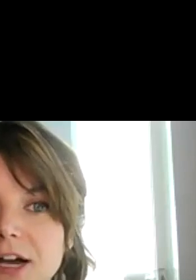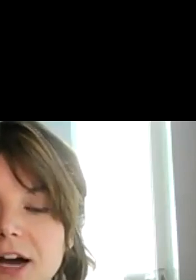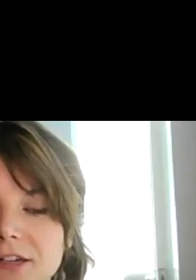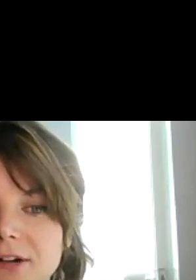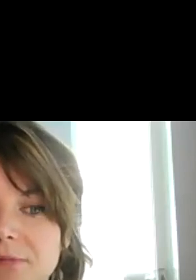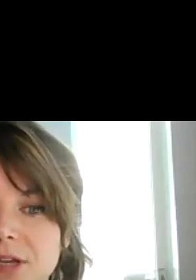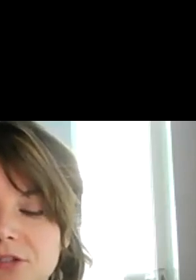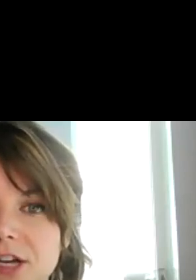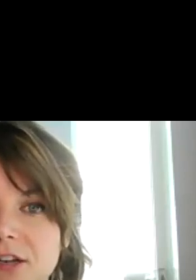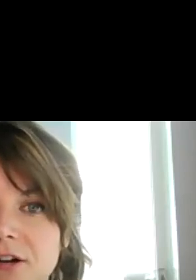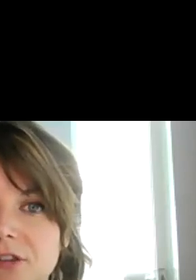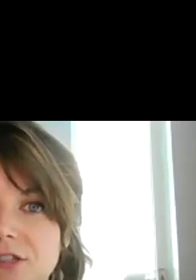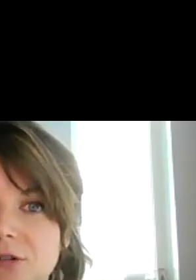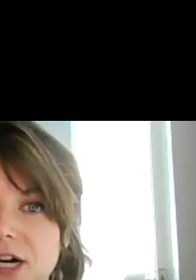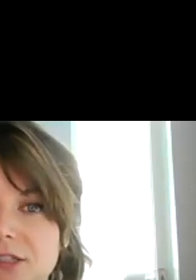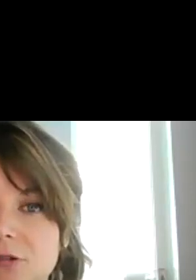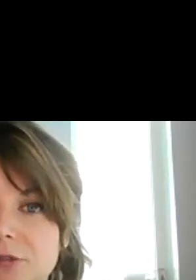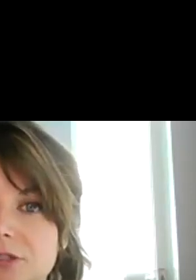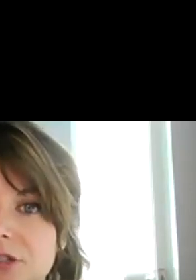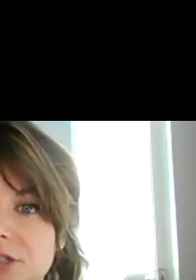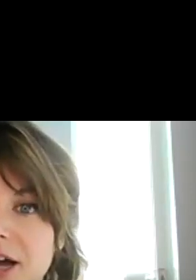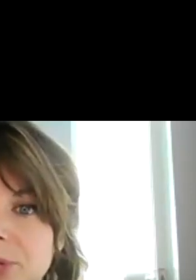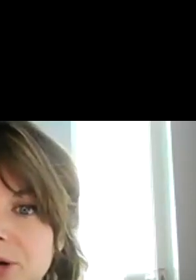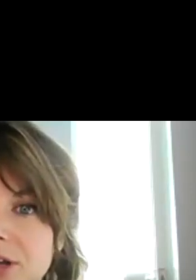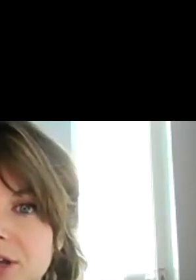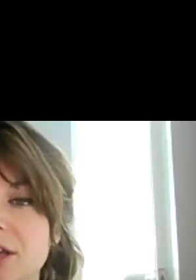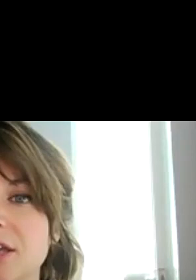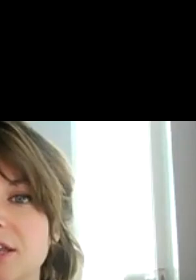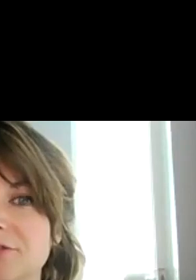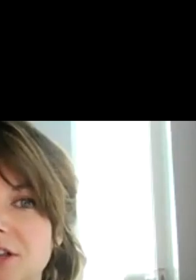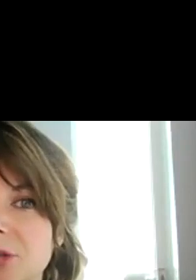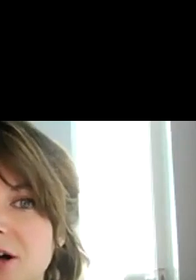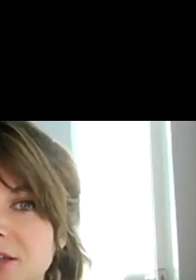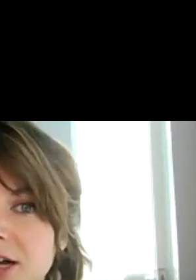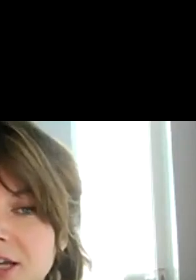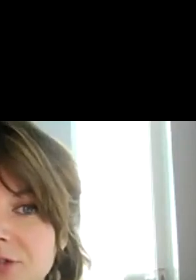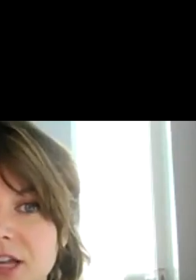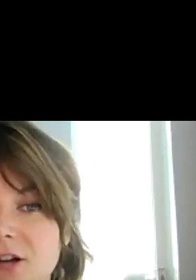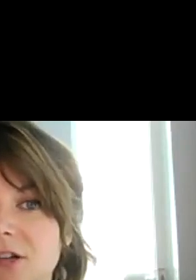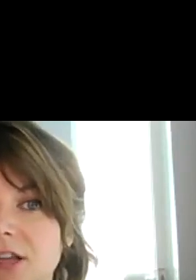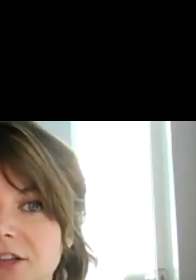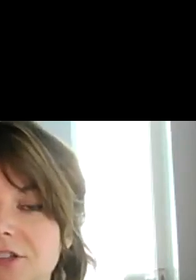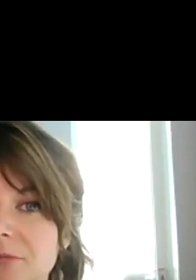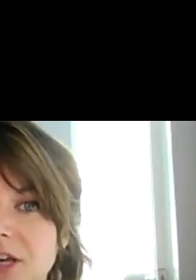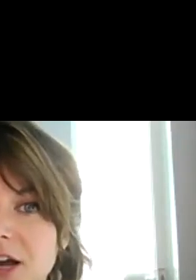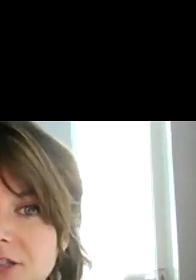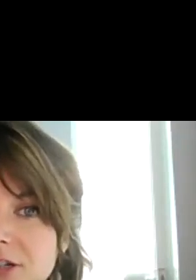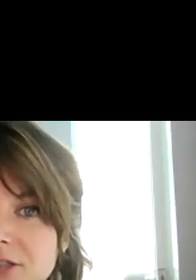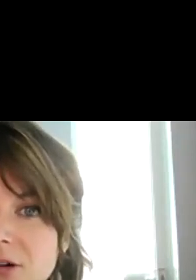trips, I highly recommend checking out the Historic Artist Homes and Studios Guidebook. It is available online. You can get it online